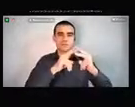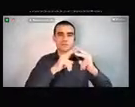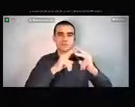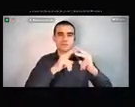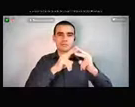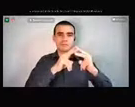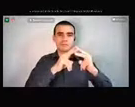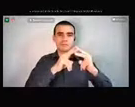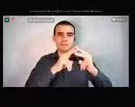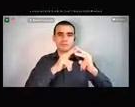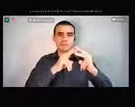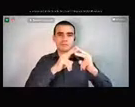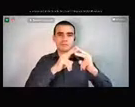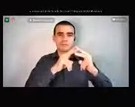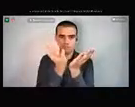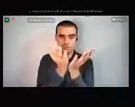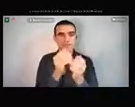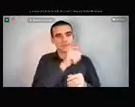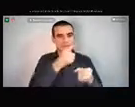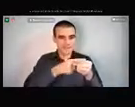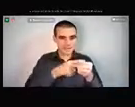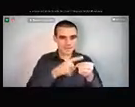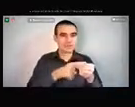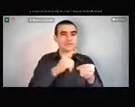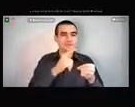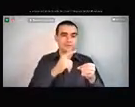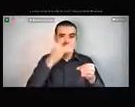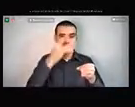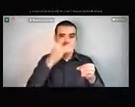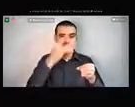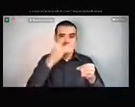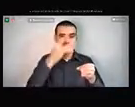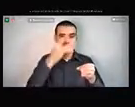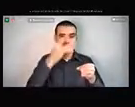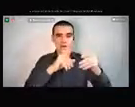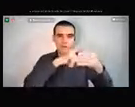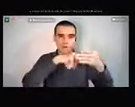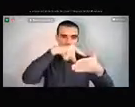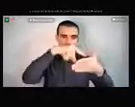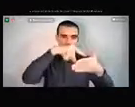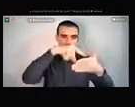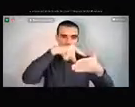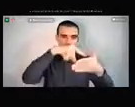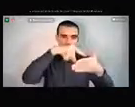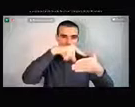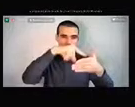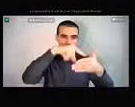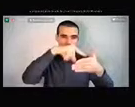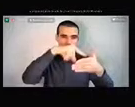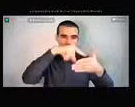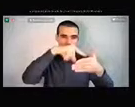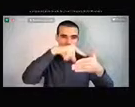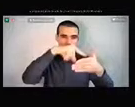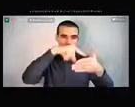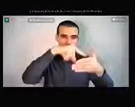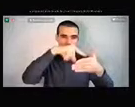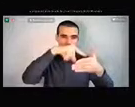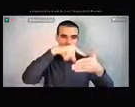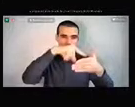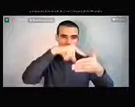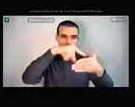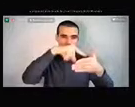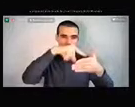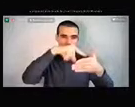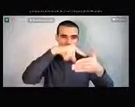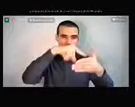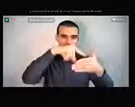to this municipality that we have good connection, because if they go elsewhere, there's no connection. We're